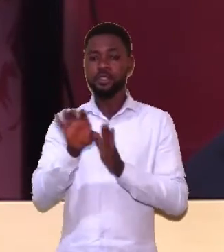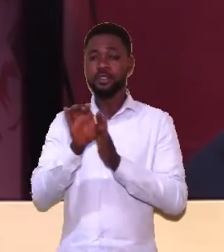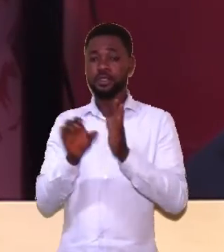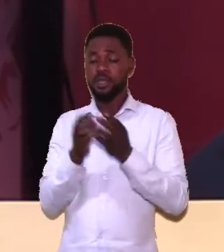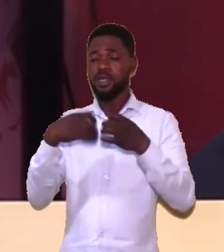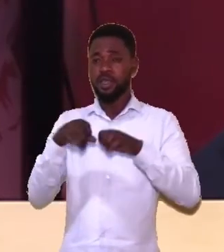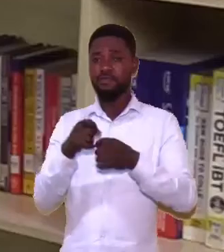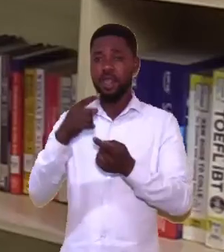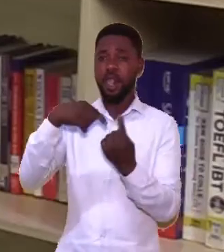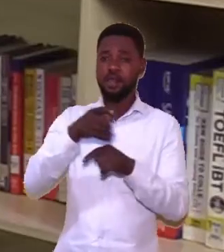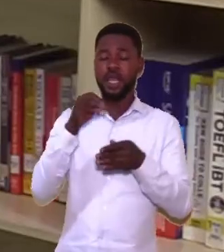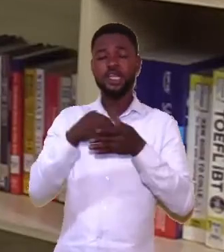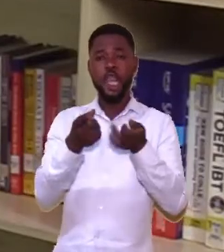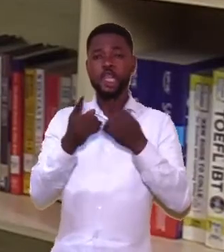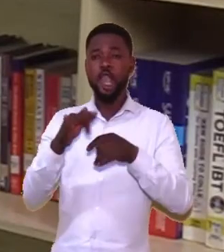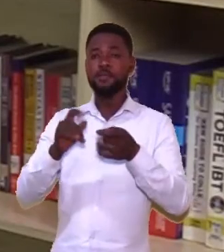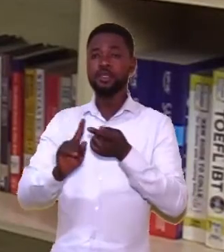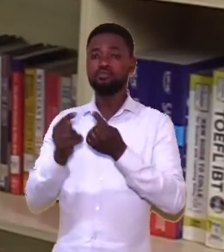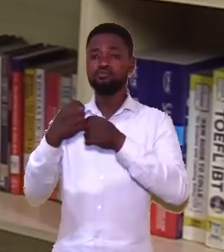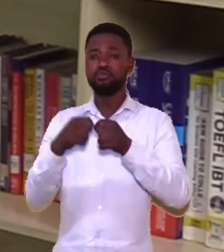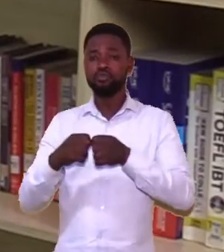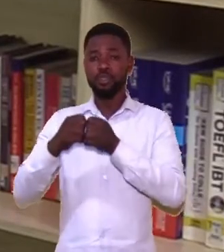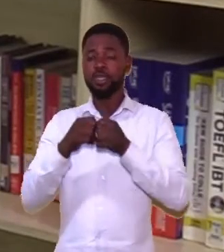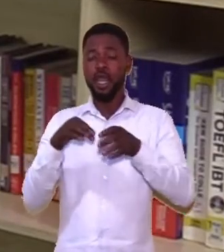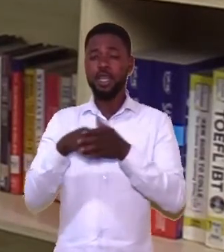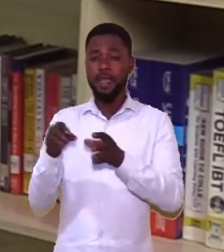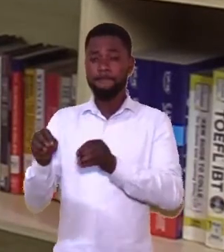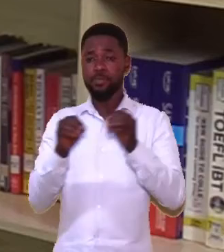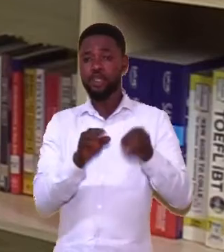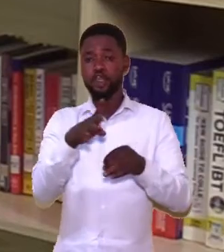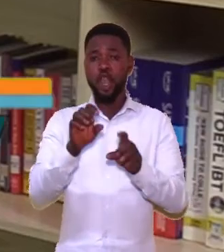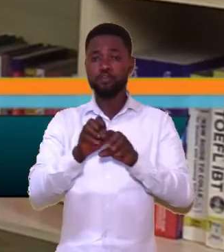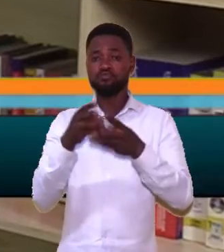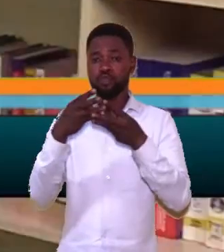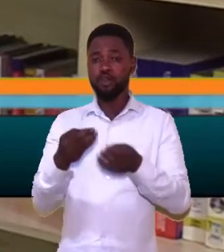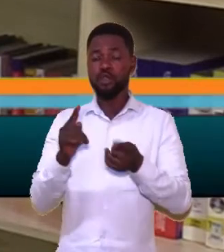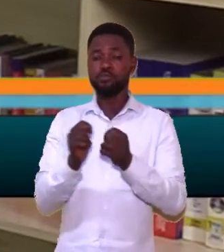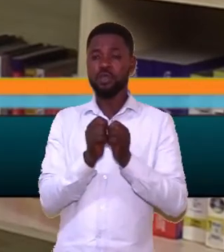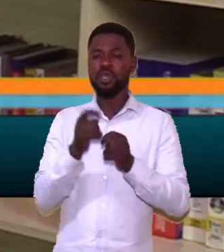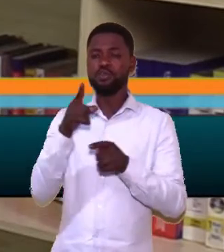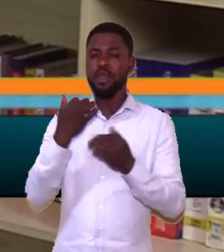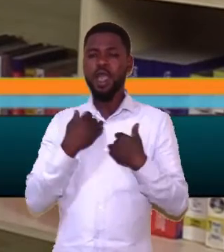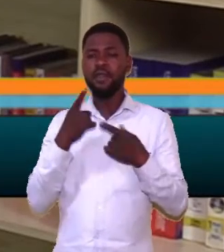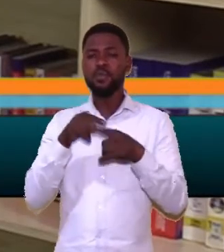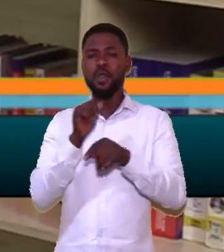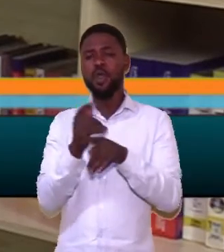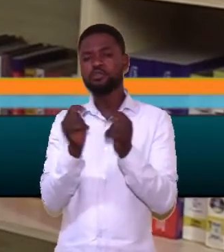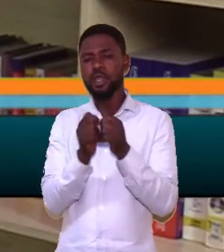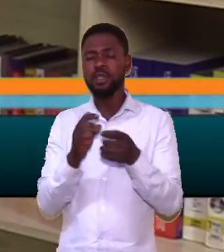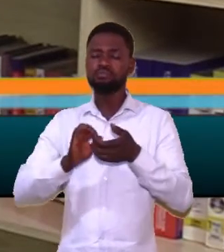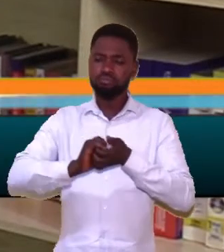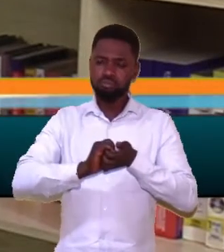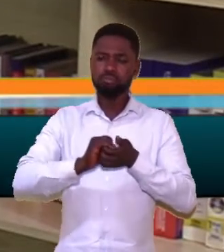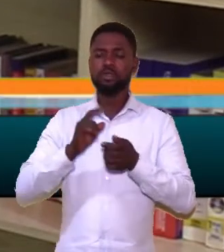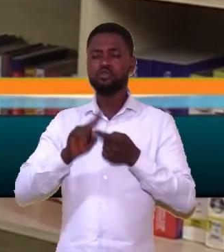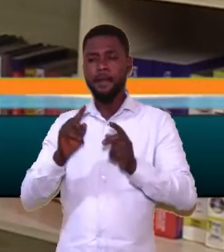all of these skills. Exactly. Yes. And even around arts, in coming together with your solution, in putting your solution together, and in the fact that you have to